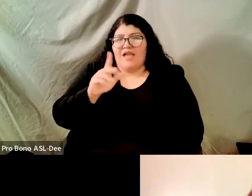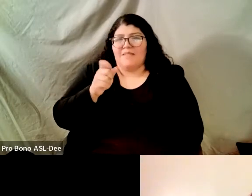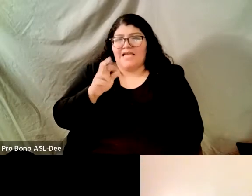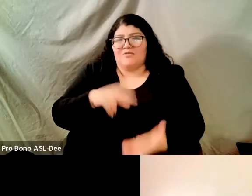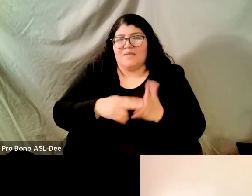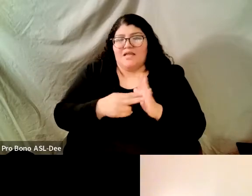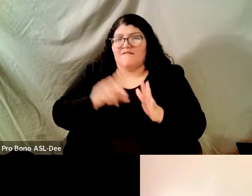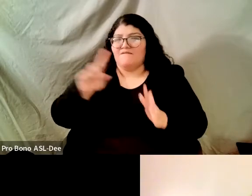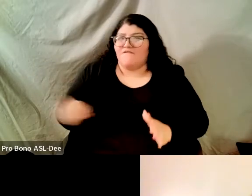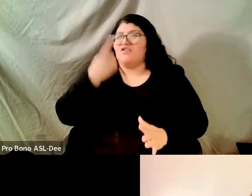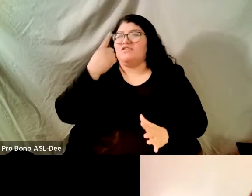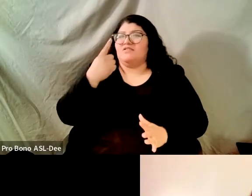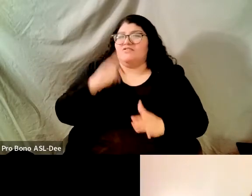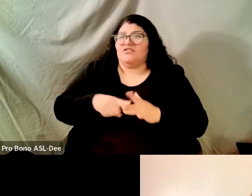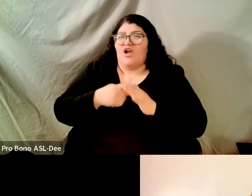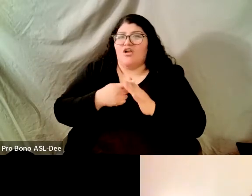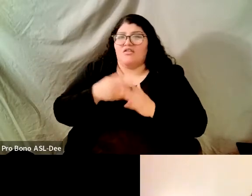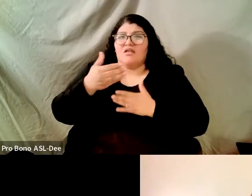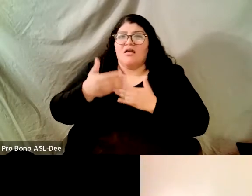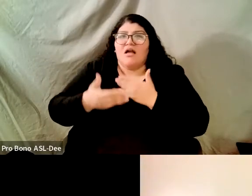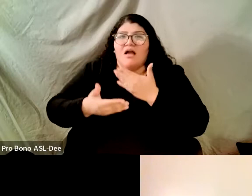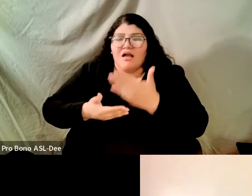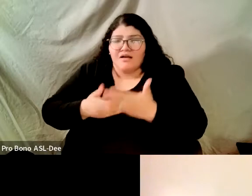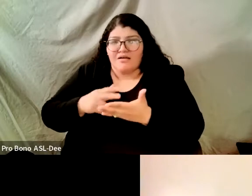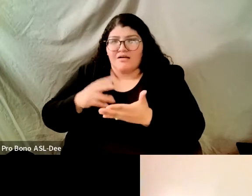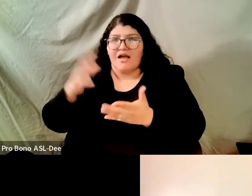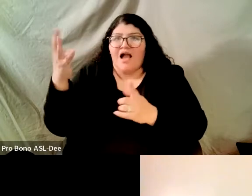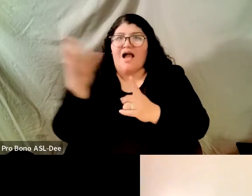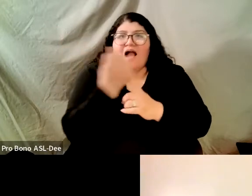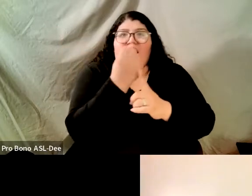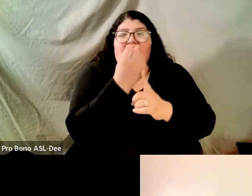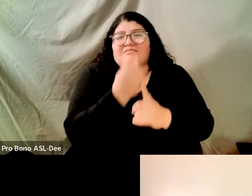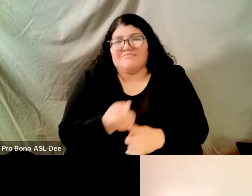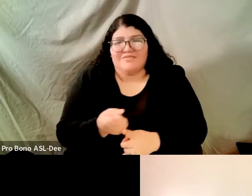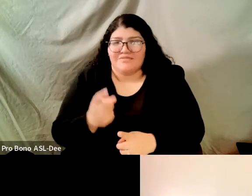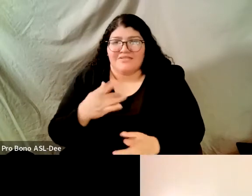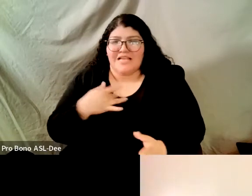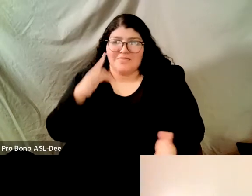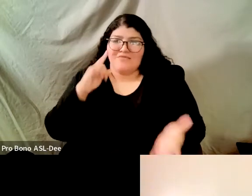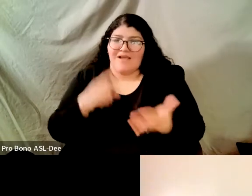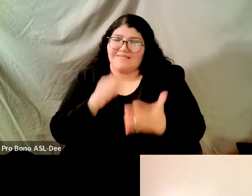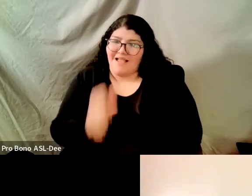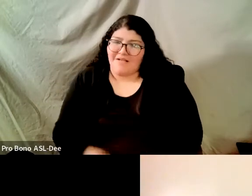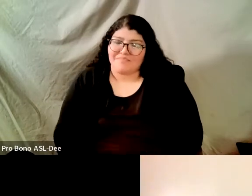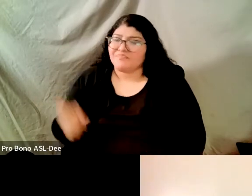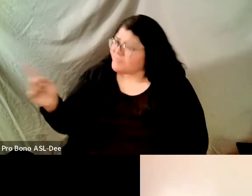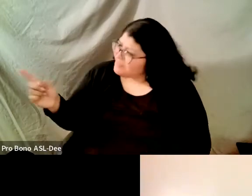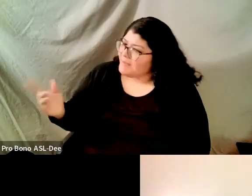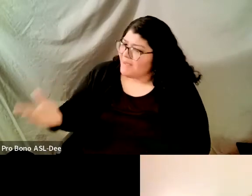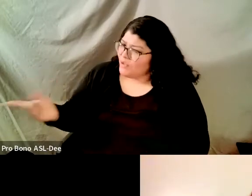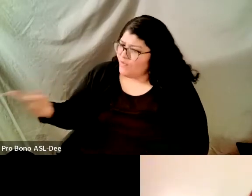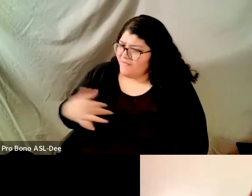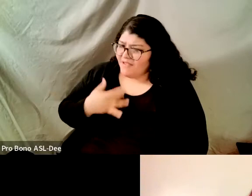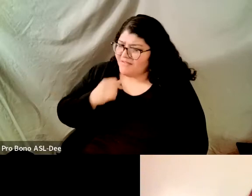work goes unrecognized. Yes. Well, it may feel unrecognized, but I think